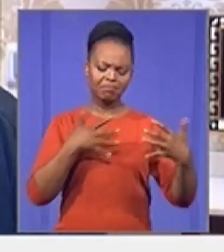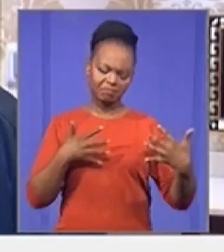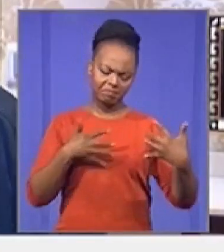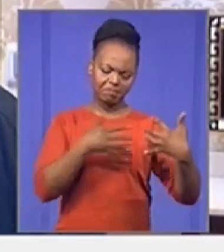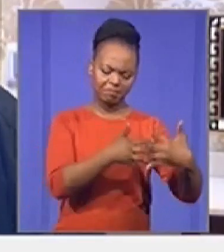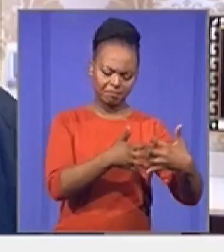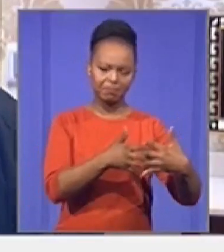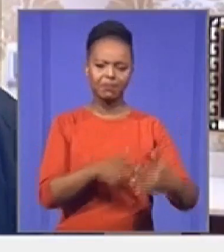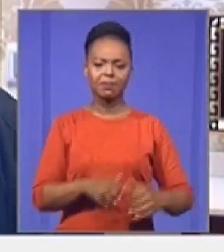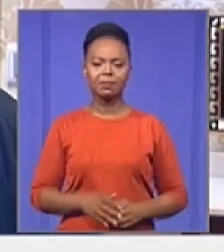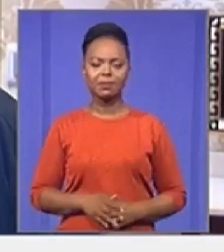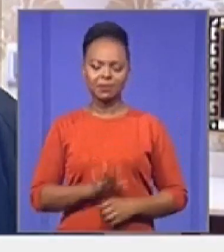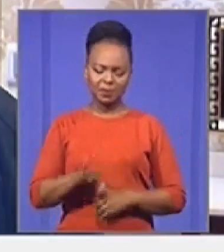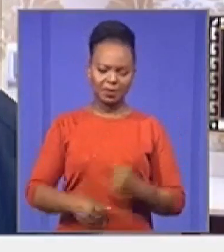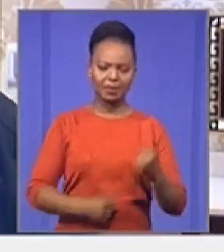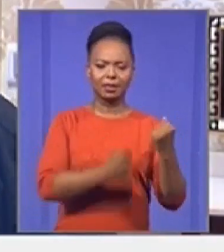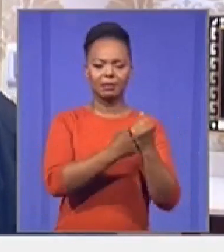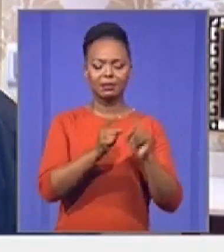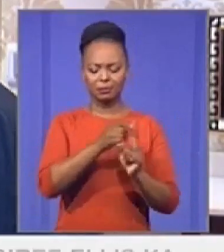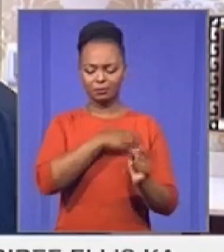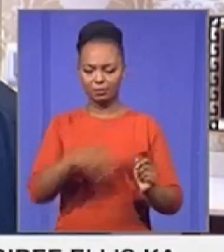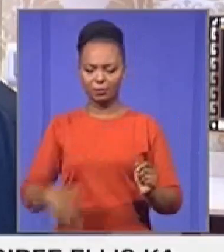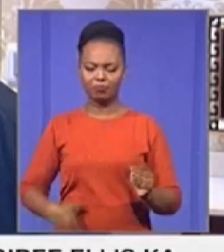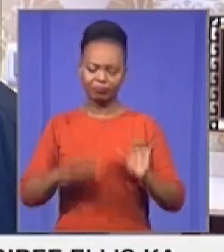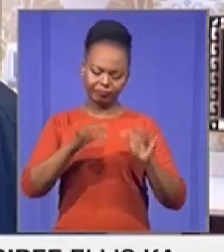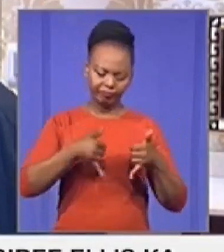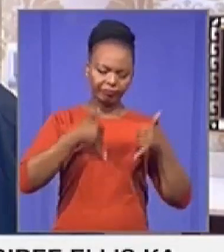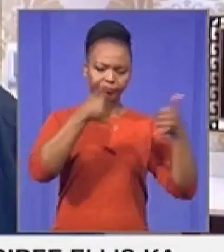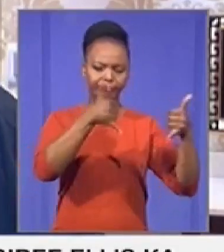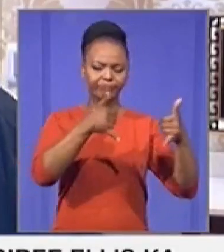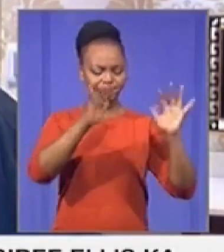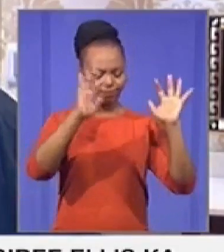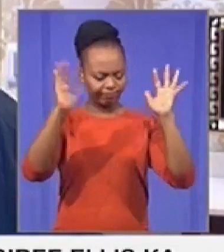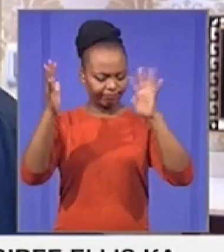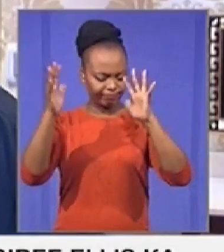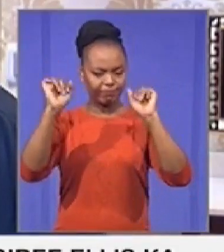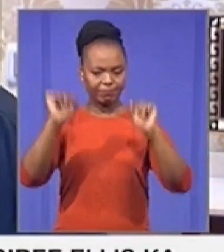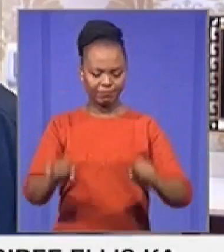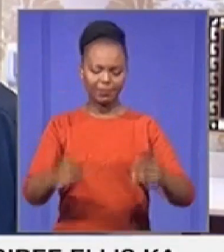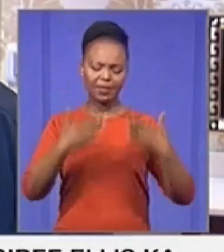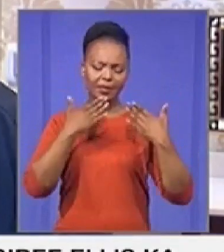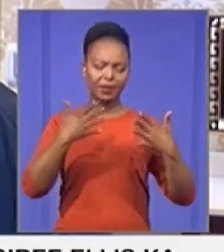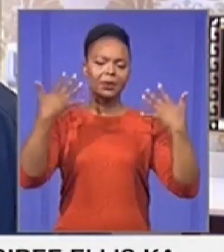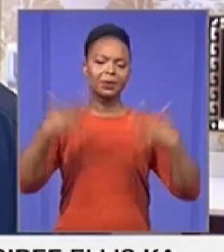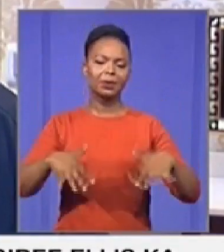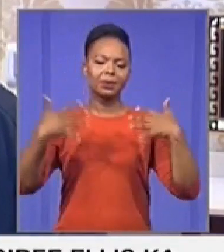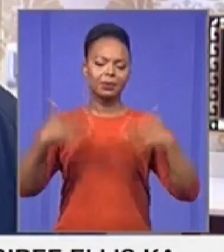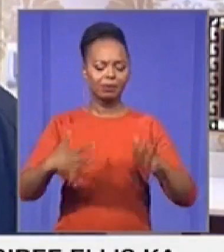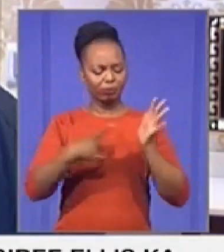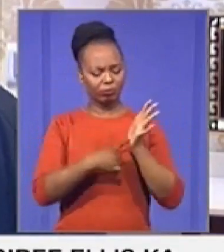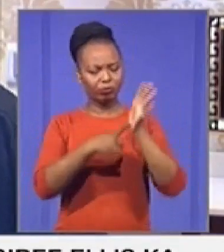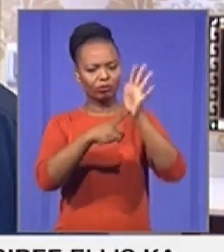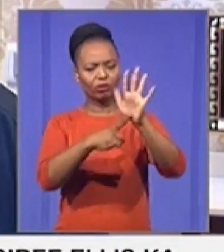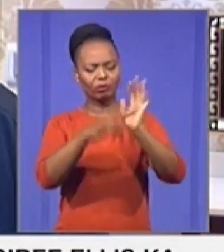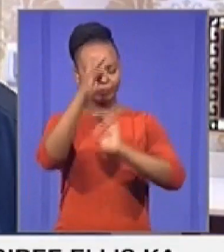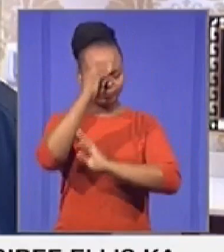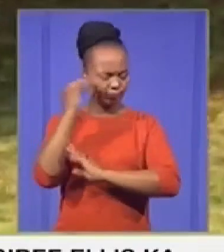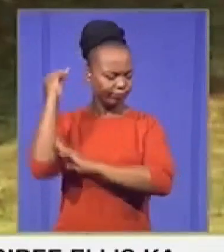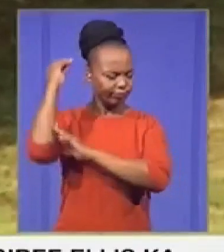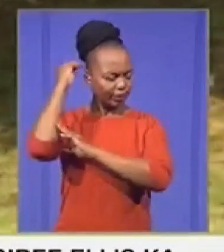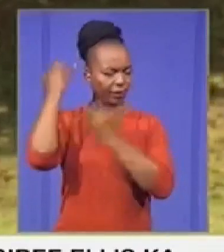definitely support even the president to give the award. We say we salute, we say thank you very much for that. It shows recognition in women's